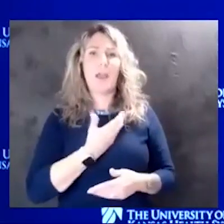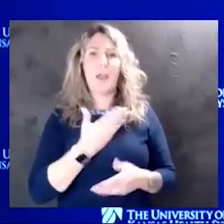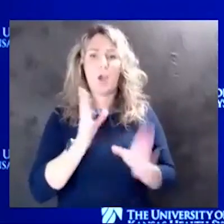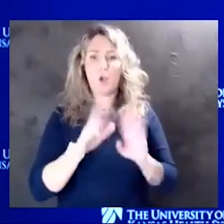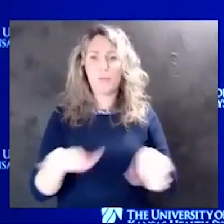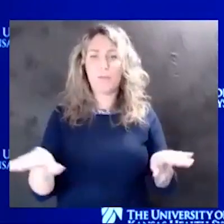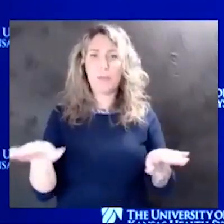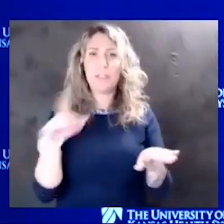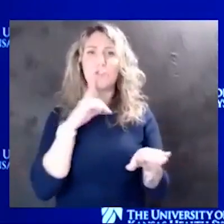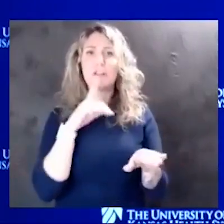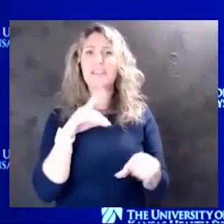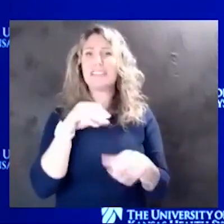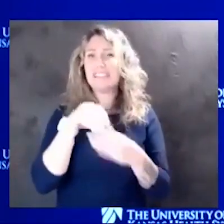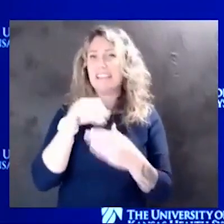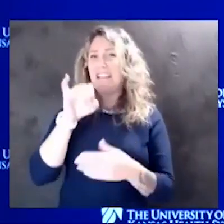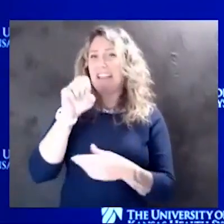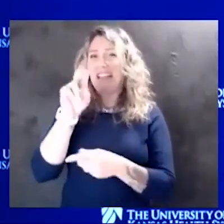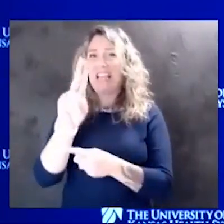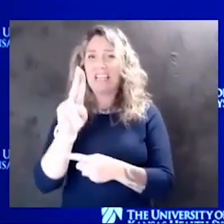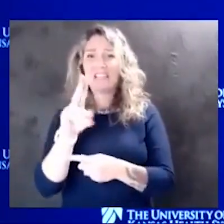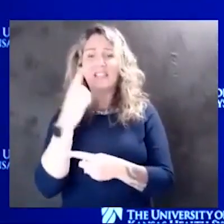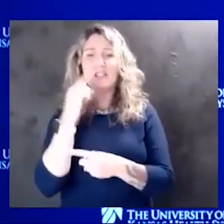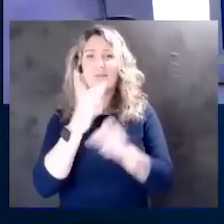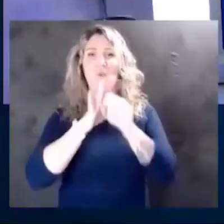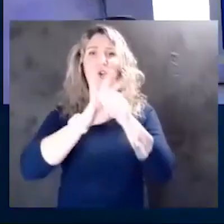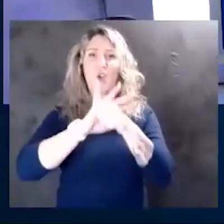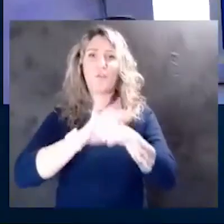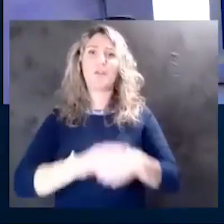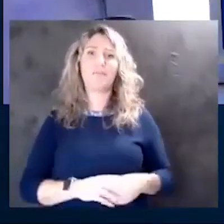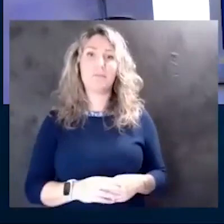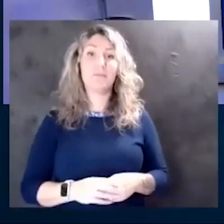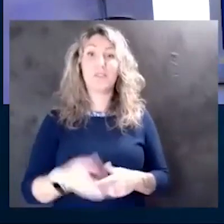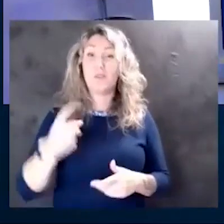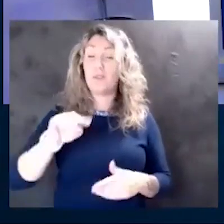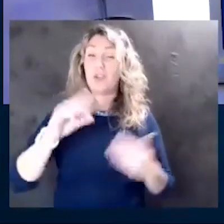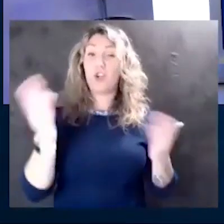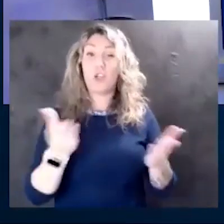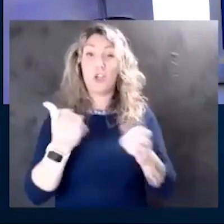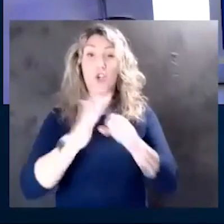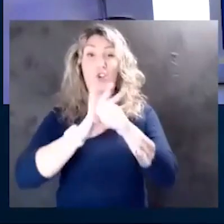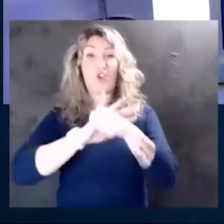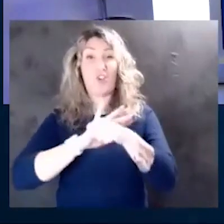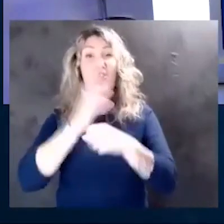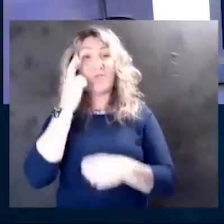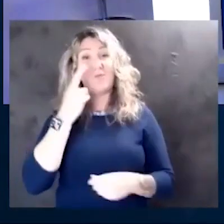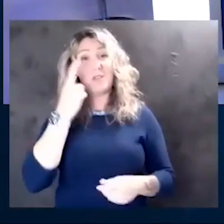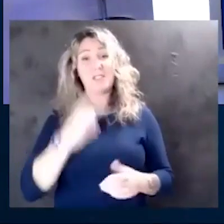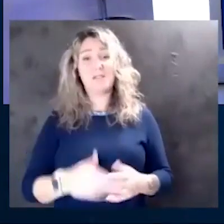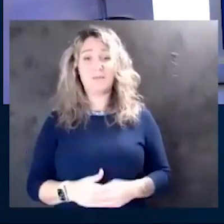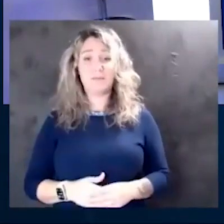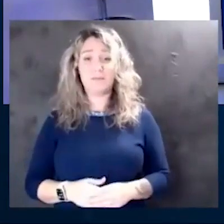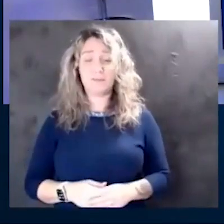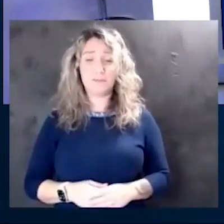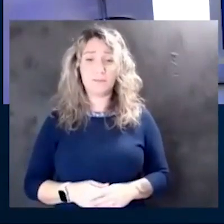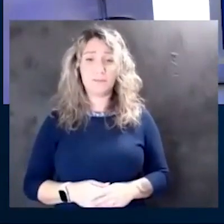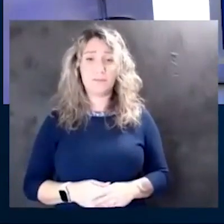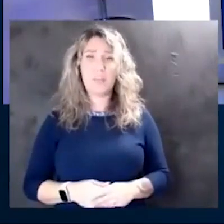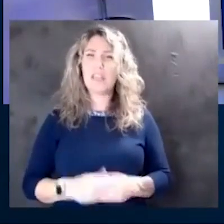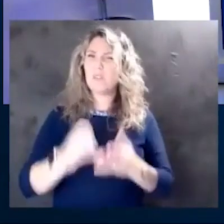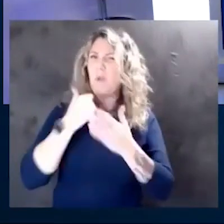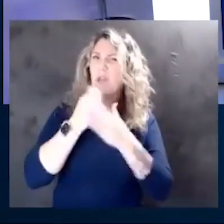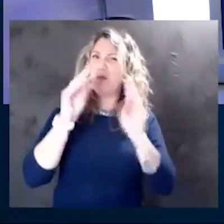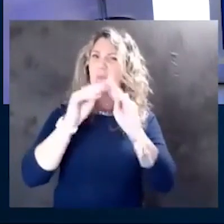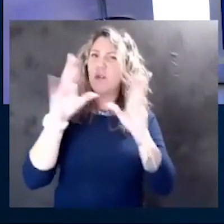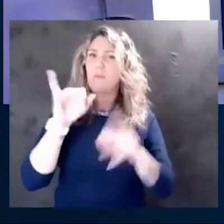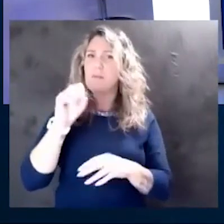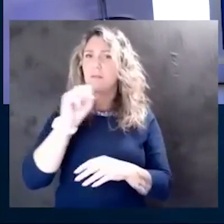ICU, and that is for COVID. So they are here for a COVID reason. All right. Thanks for that. Okay, so can you clear this up for Isaac? He says he's still trying